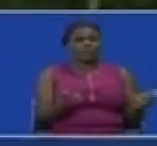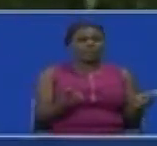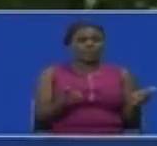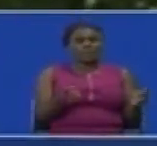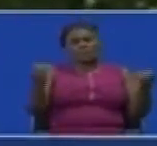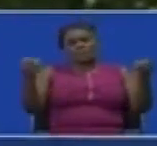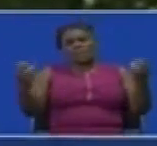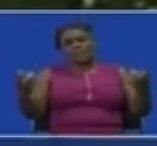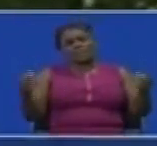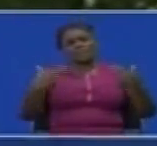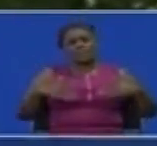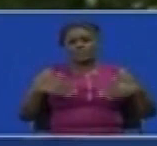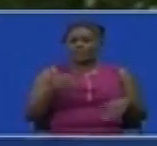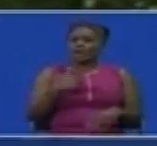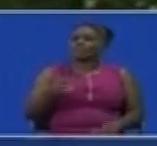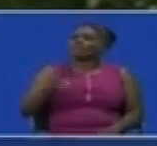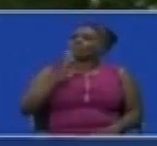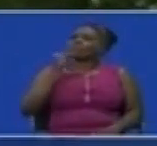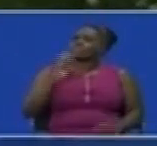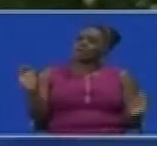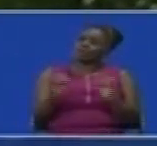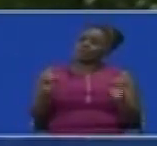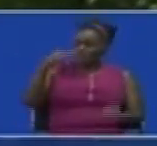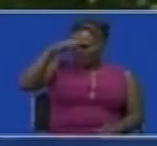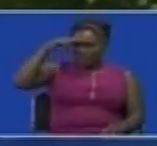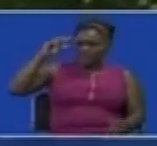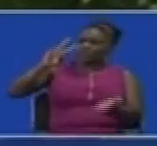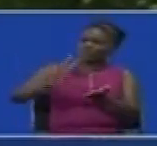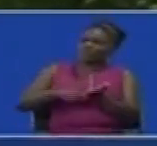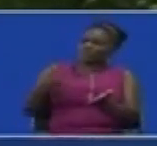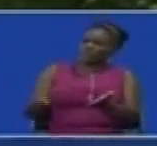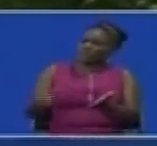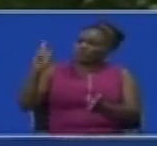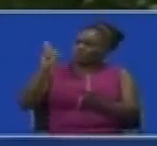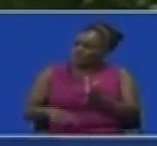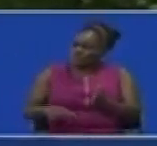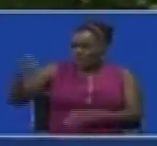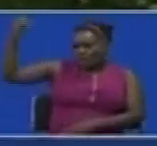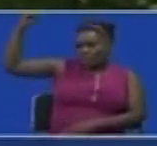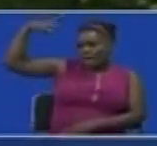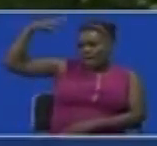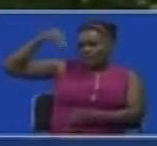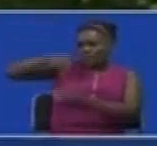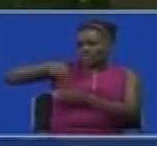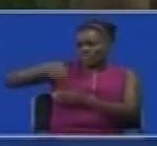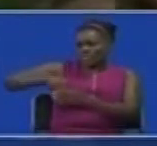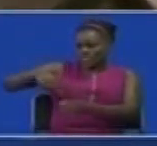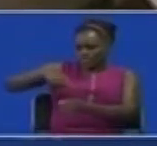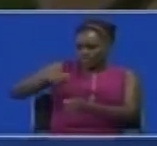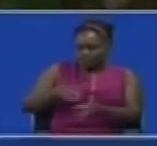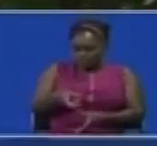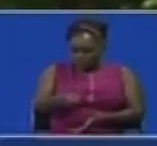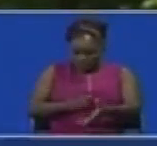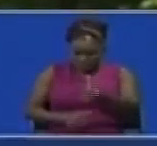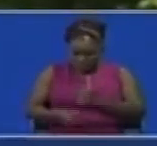So many people are not able even to have water because of failure of power within the borehole. Perhaps my